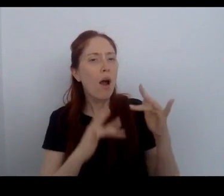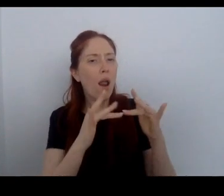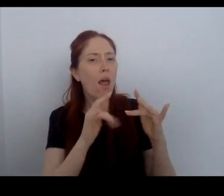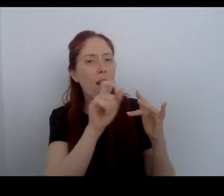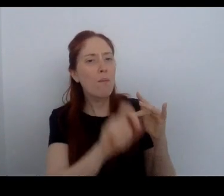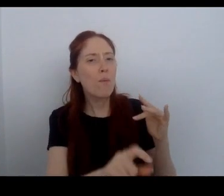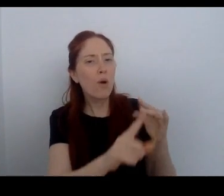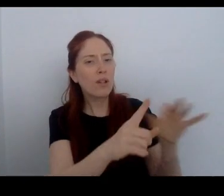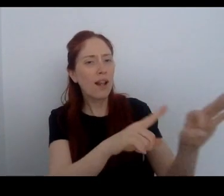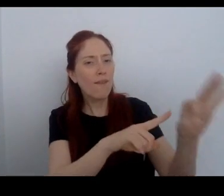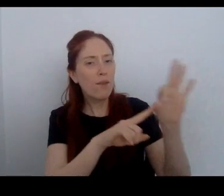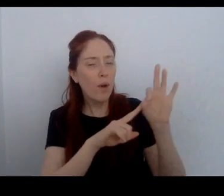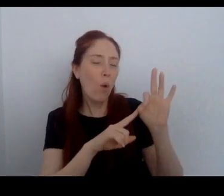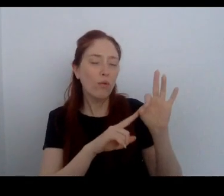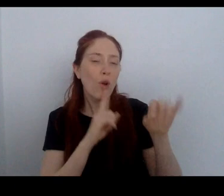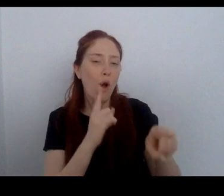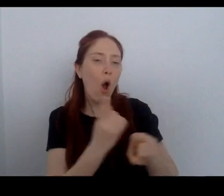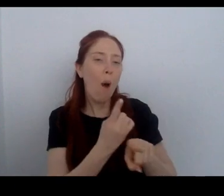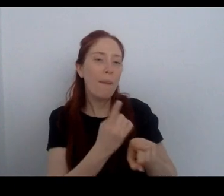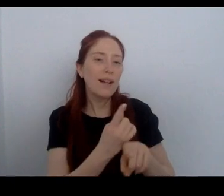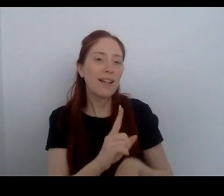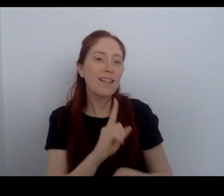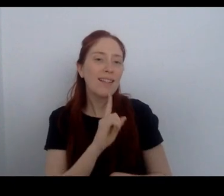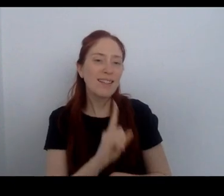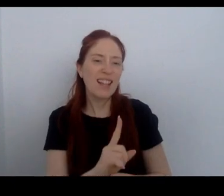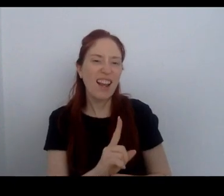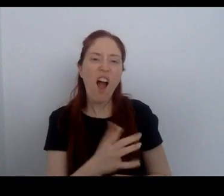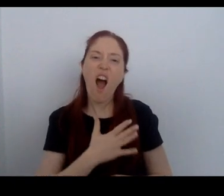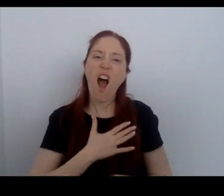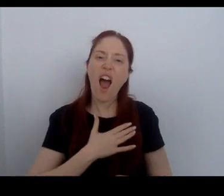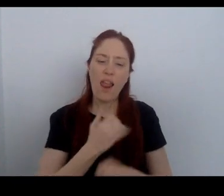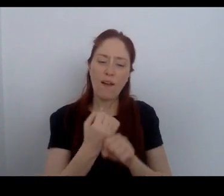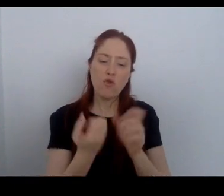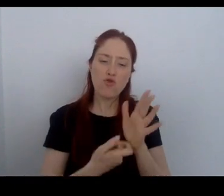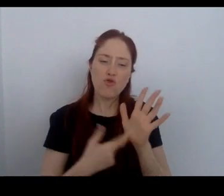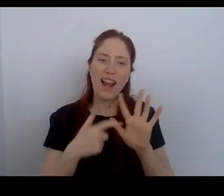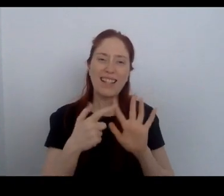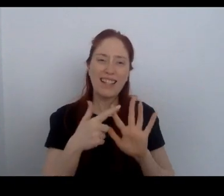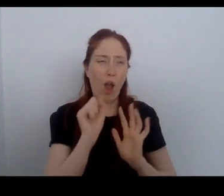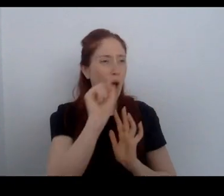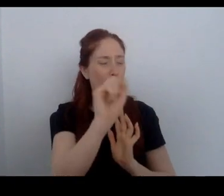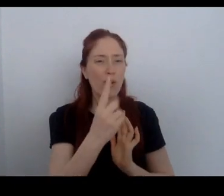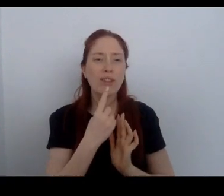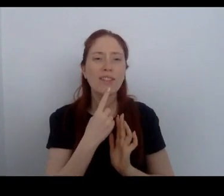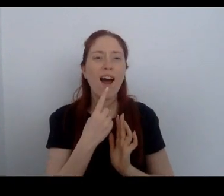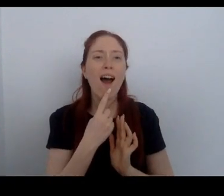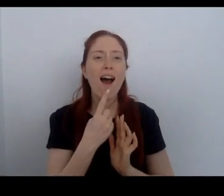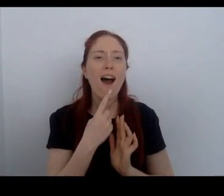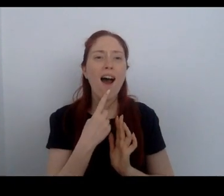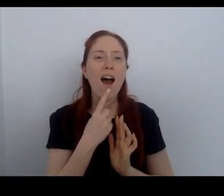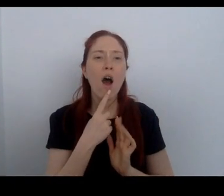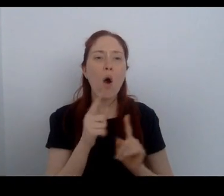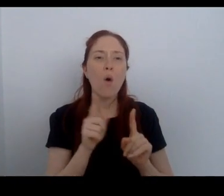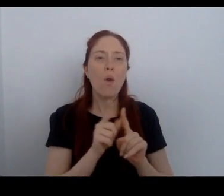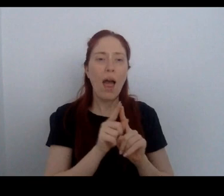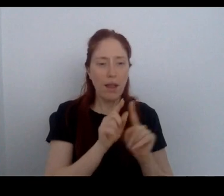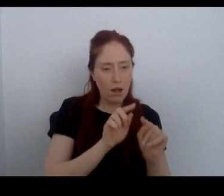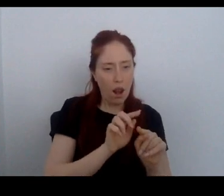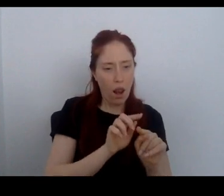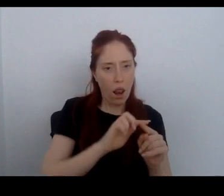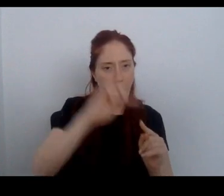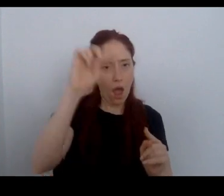they've sort of remarked that they love how Grace uses colour and different types of marks. For example, lines all in one direction to build up